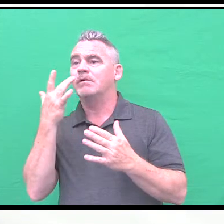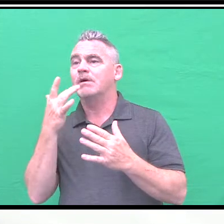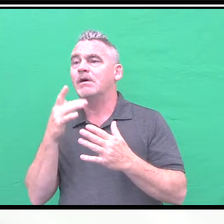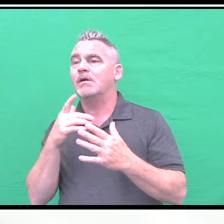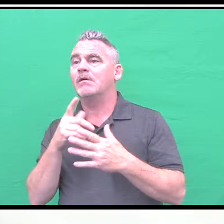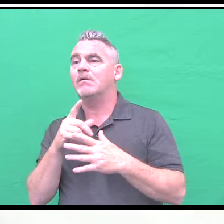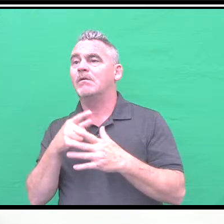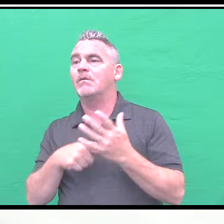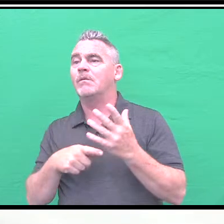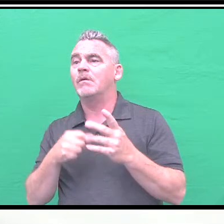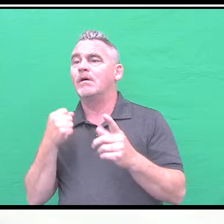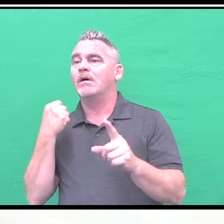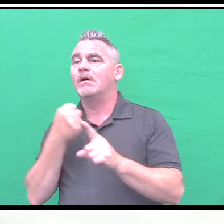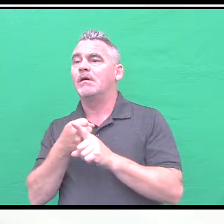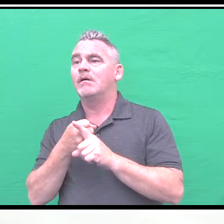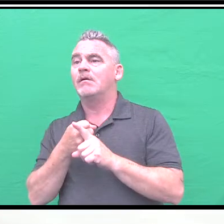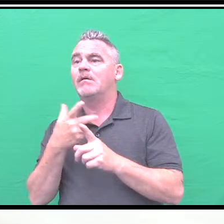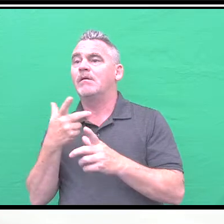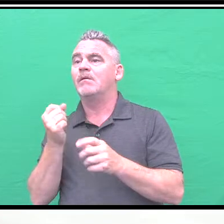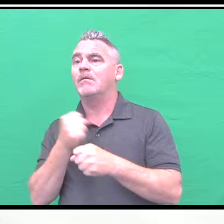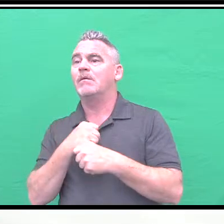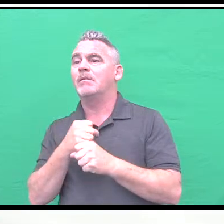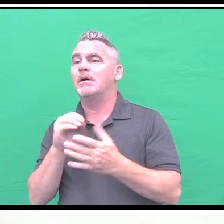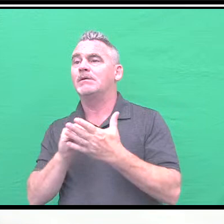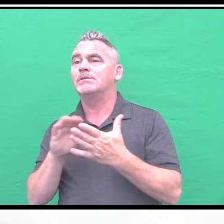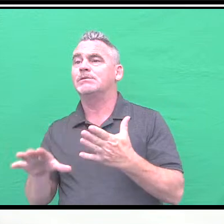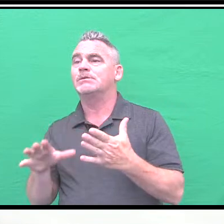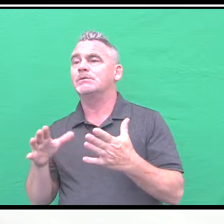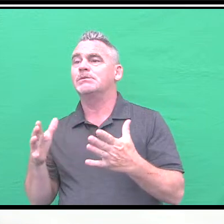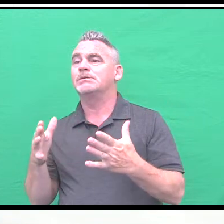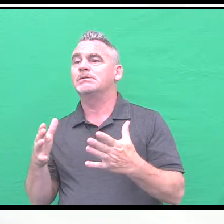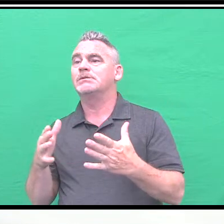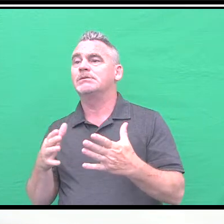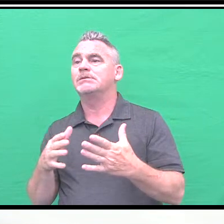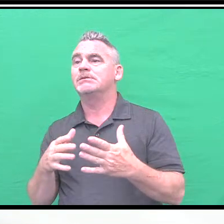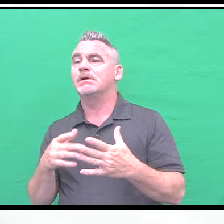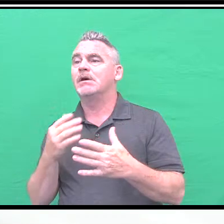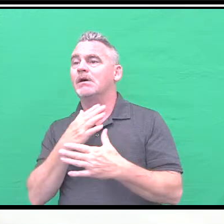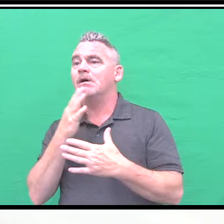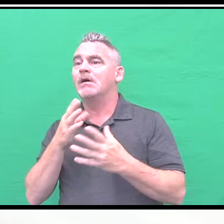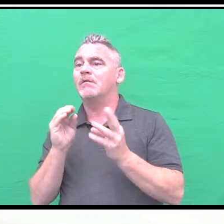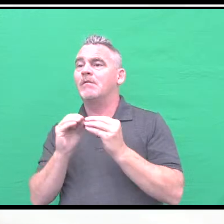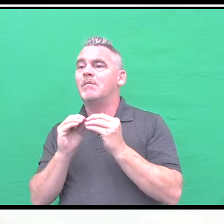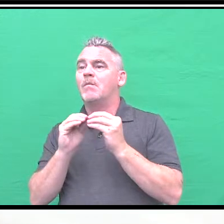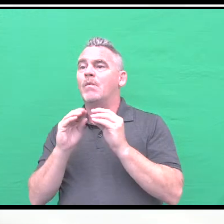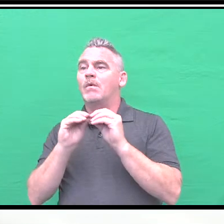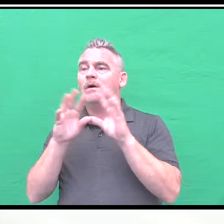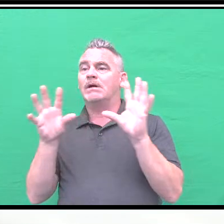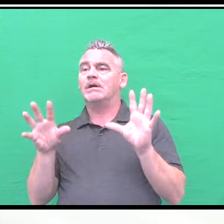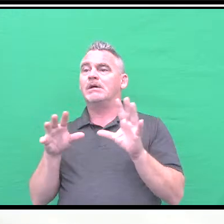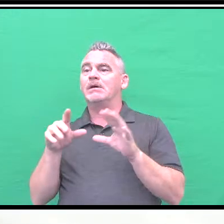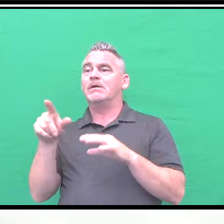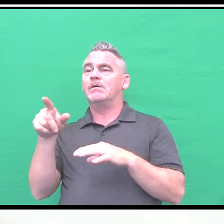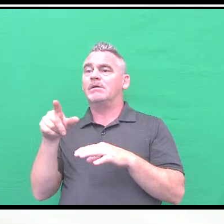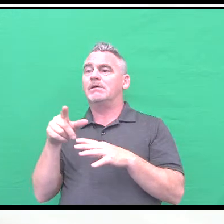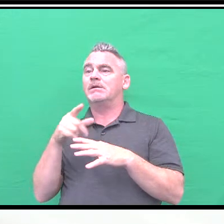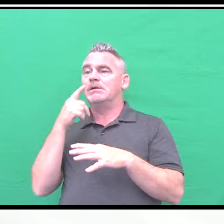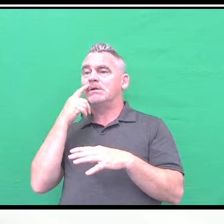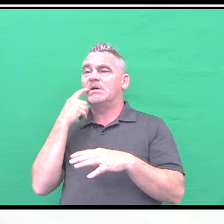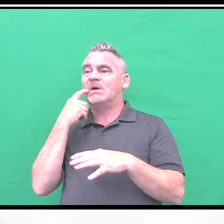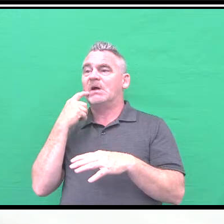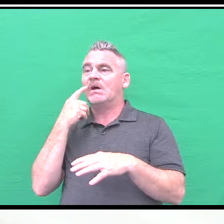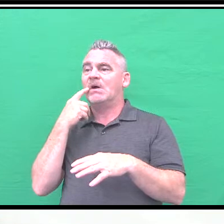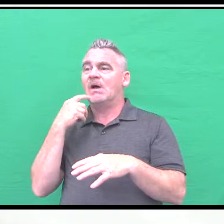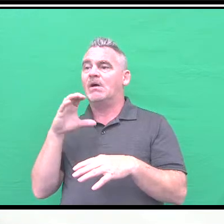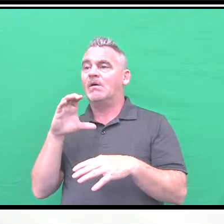the lives of the students in our district. And it was never more clear to me than not only when she walked through the office